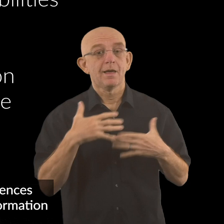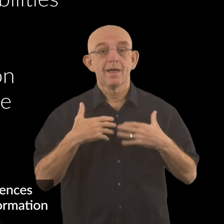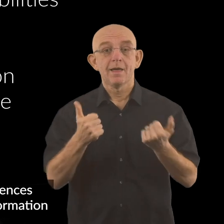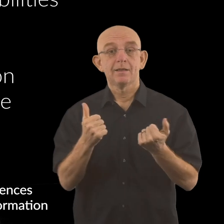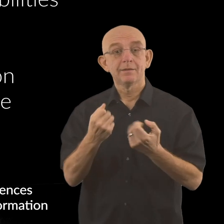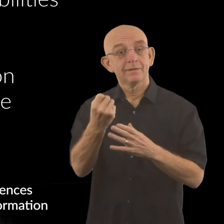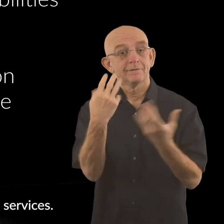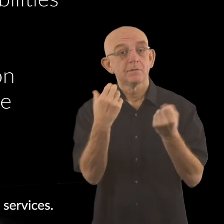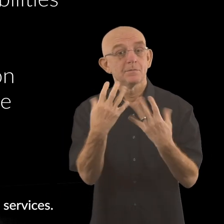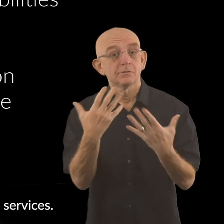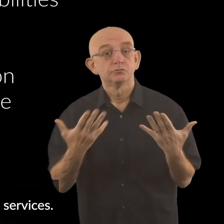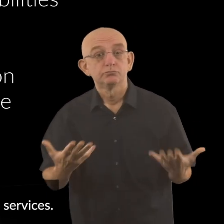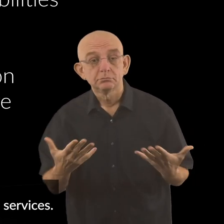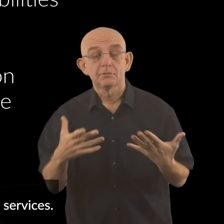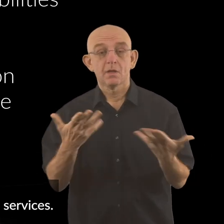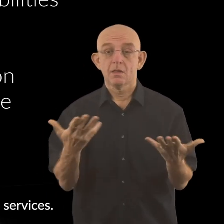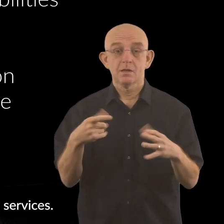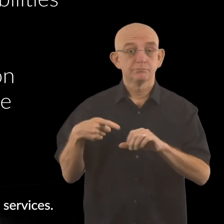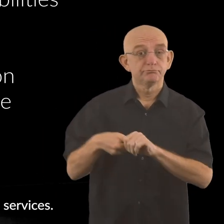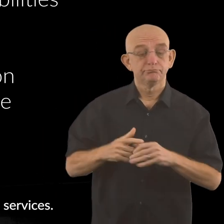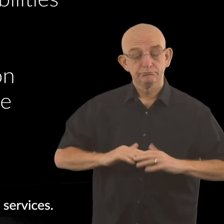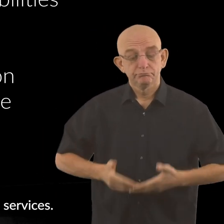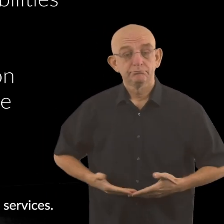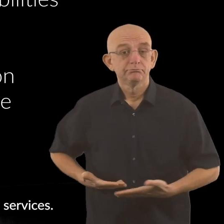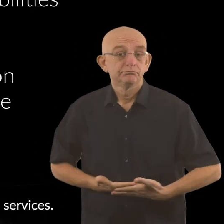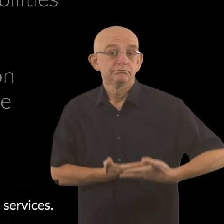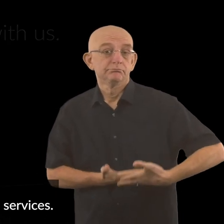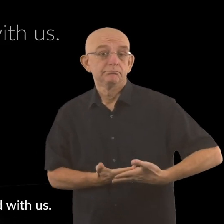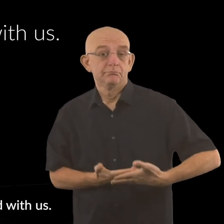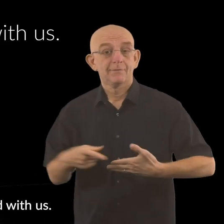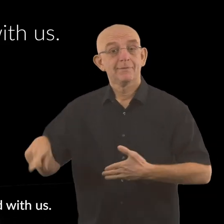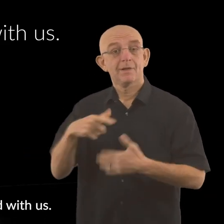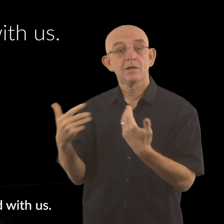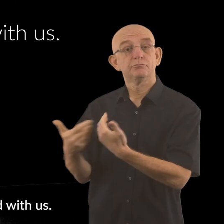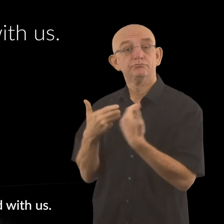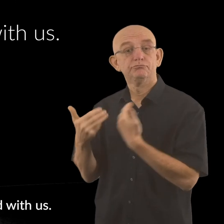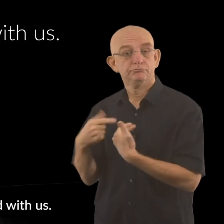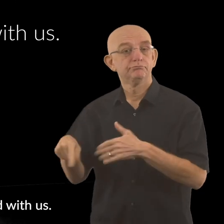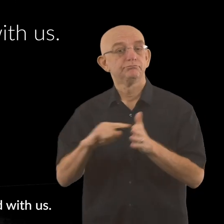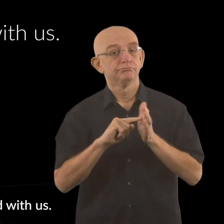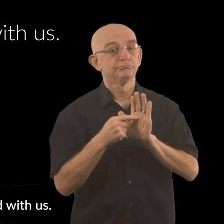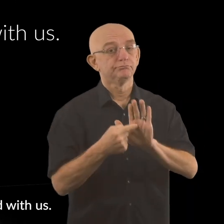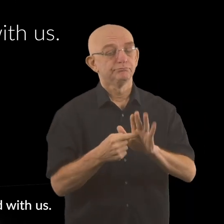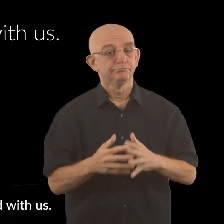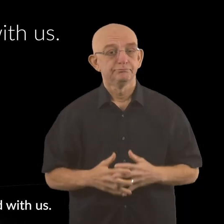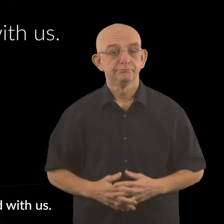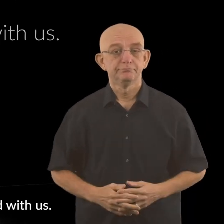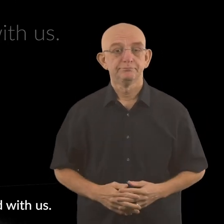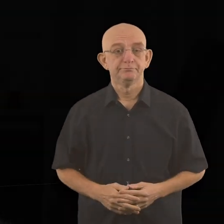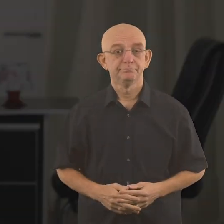health information and sexual and reproductive health services. This is what they shared with